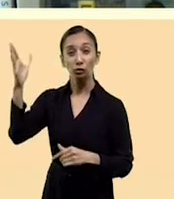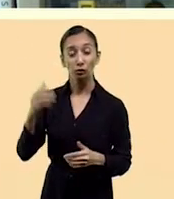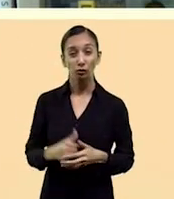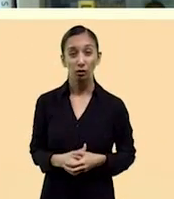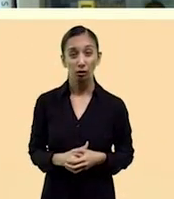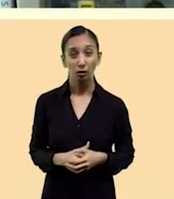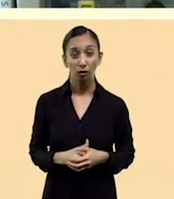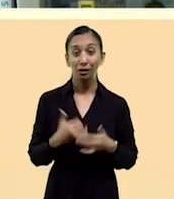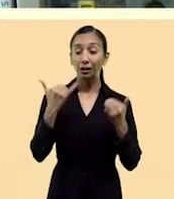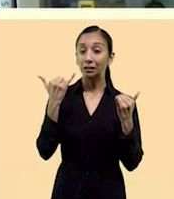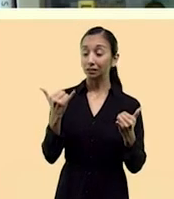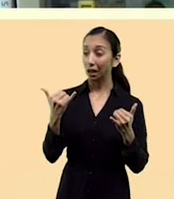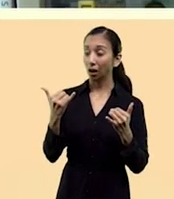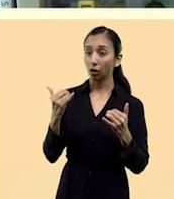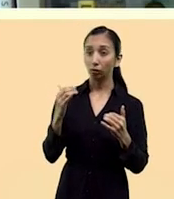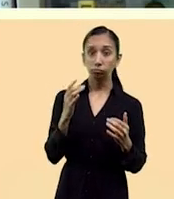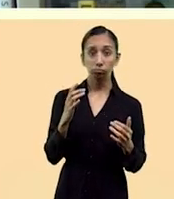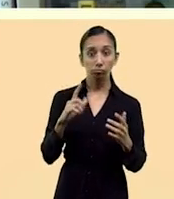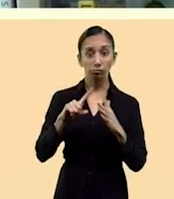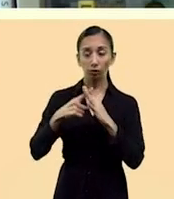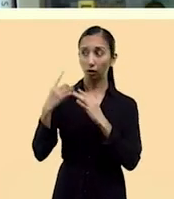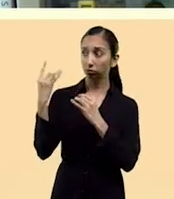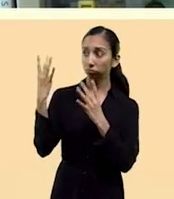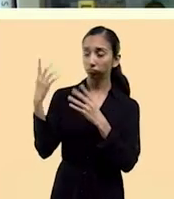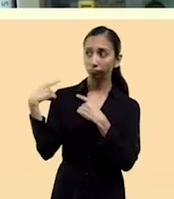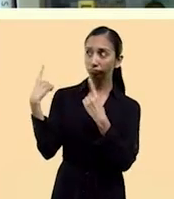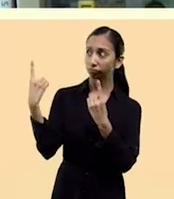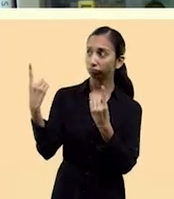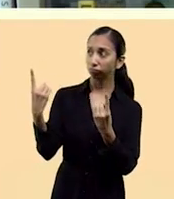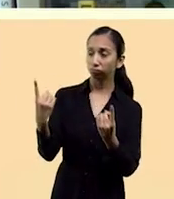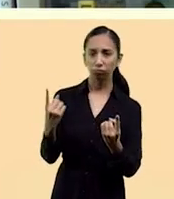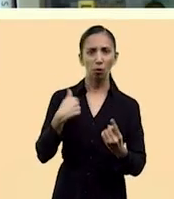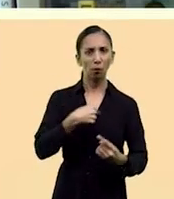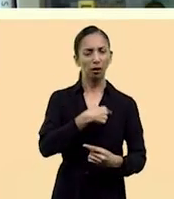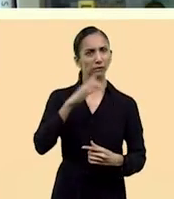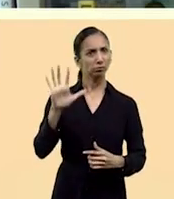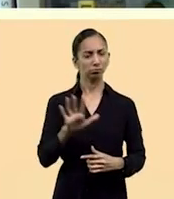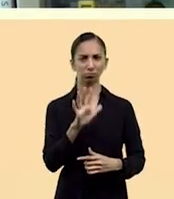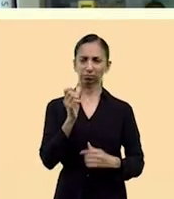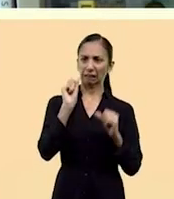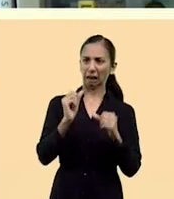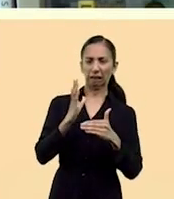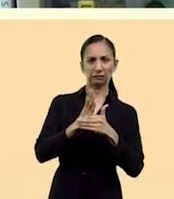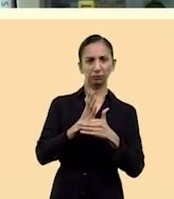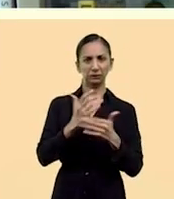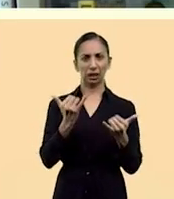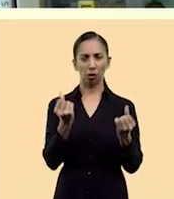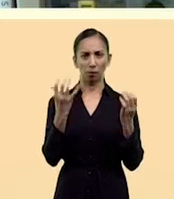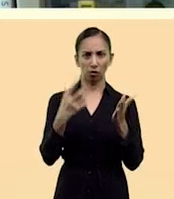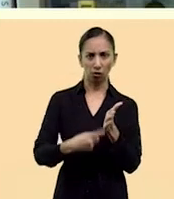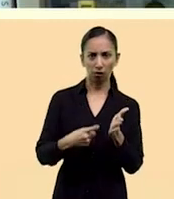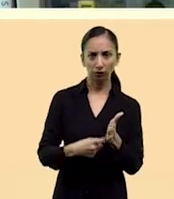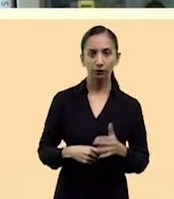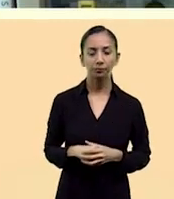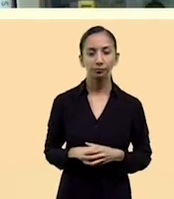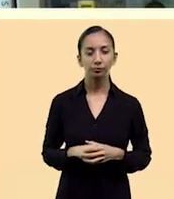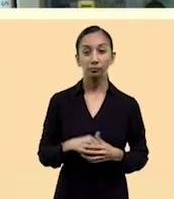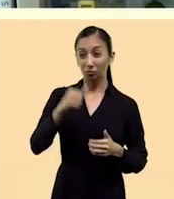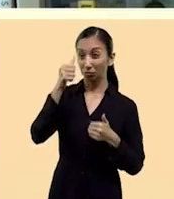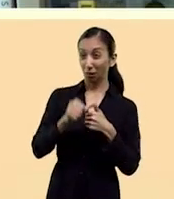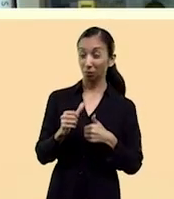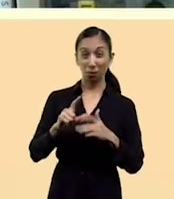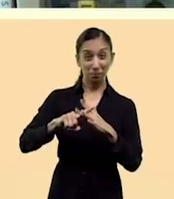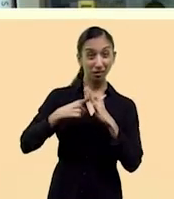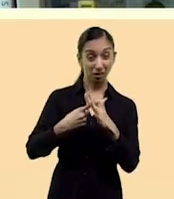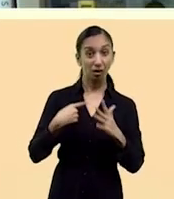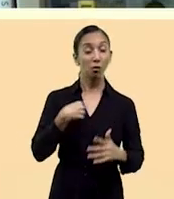We're far enough into this crisis we can begin to estimate the cost for our schools. At the outset, we said we're going to do the right thing for students and